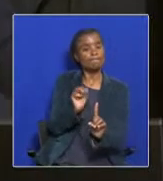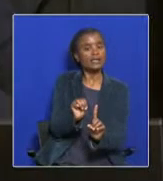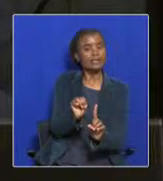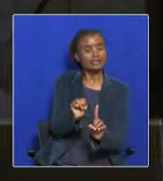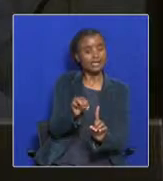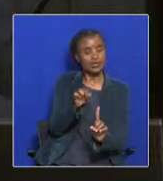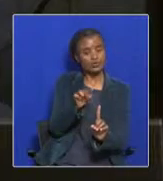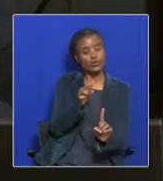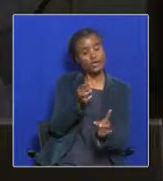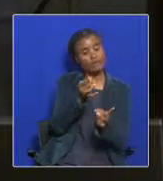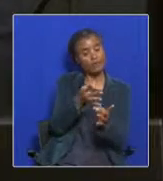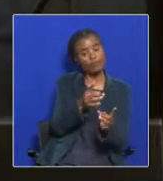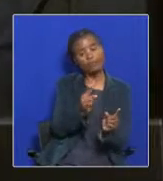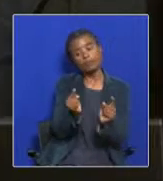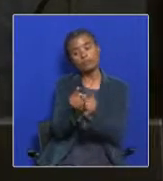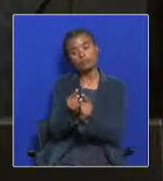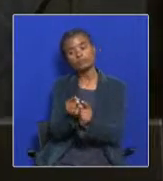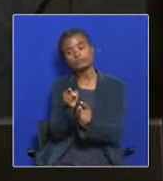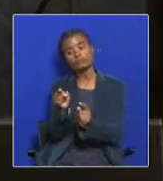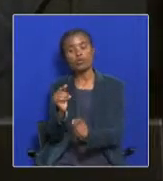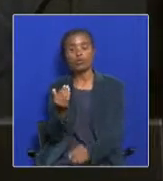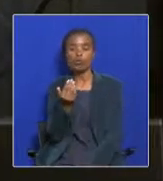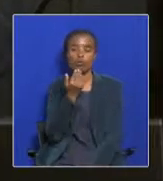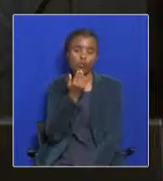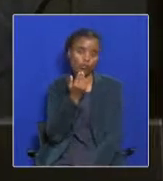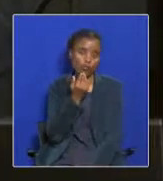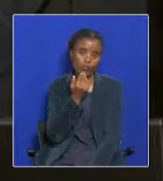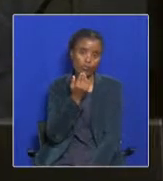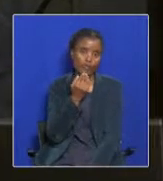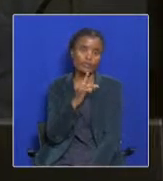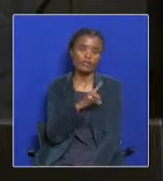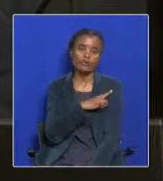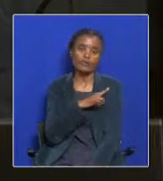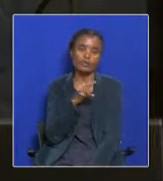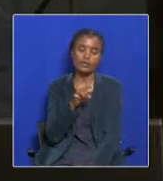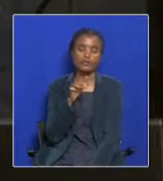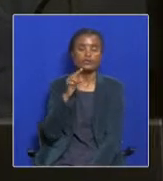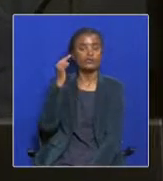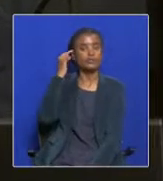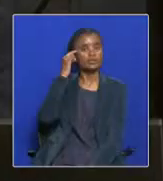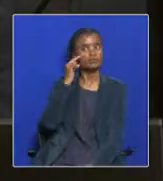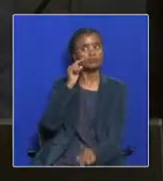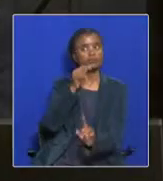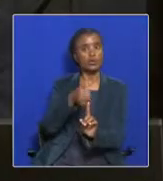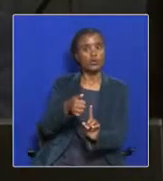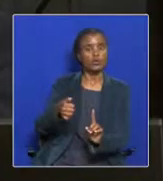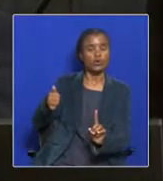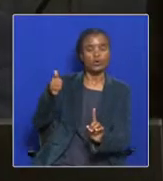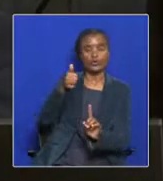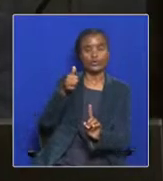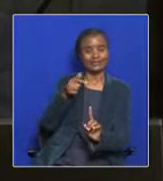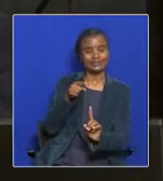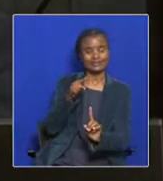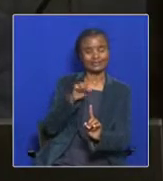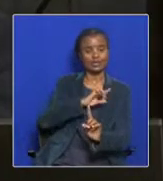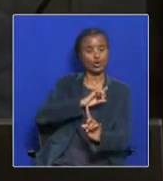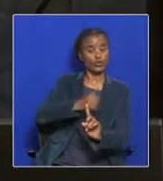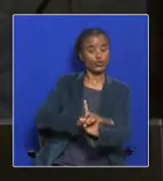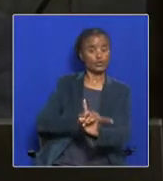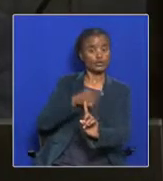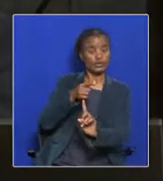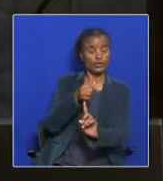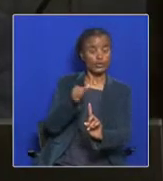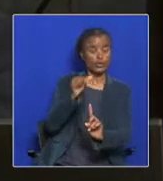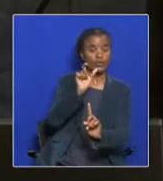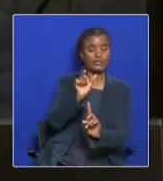your view that you take about the authority of the words of your superior, of course he was going to follow your